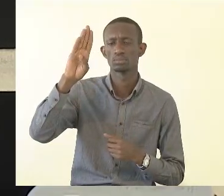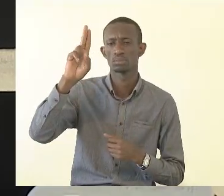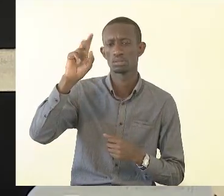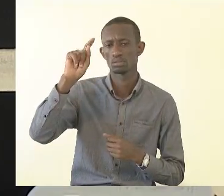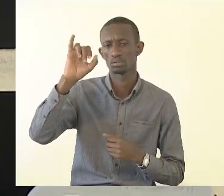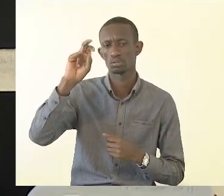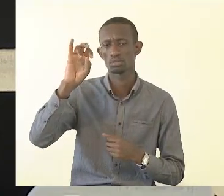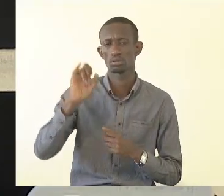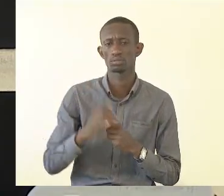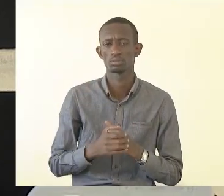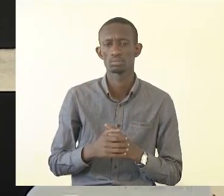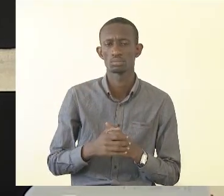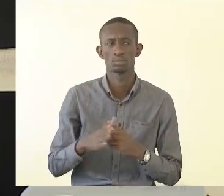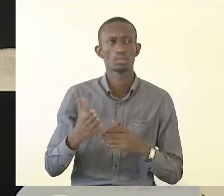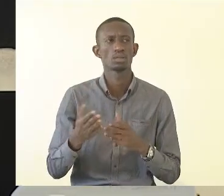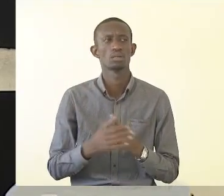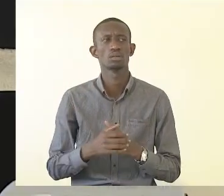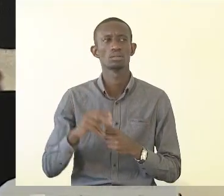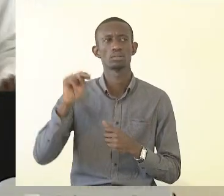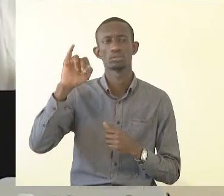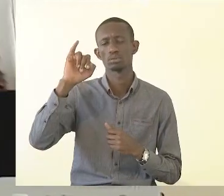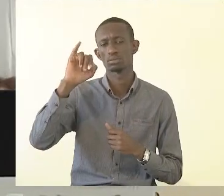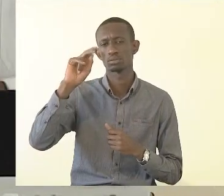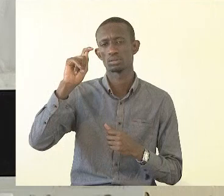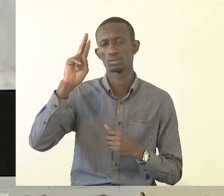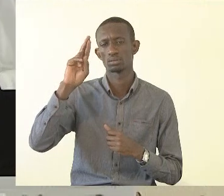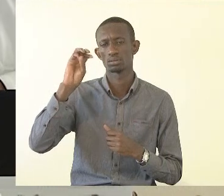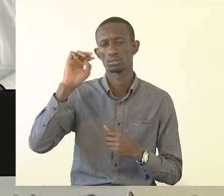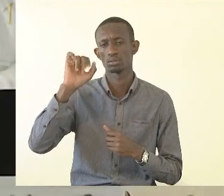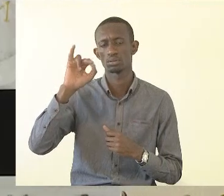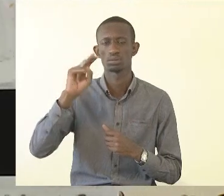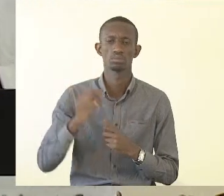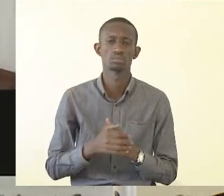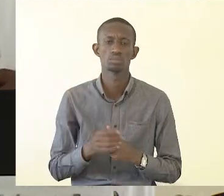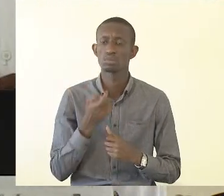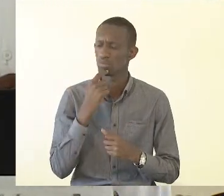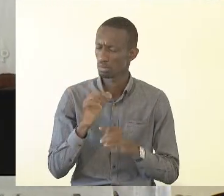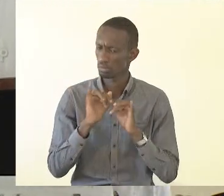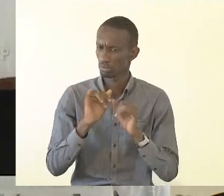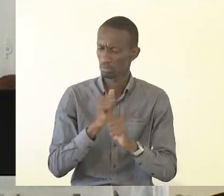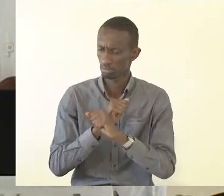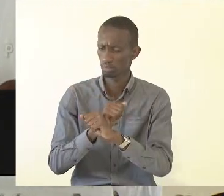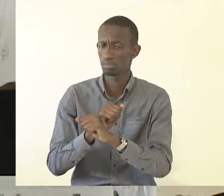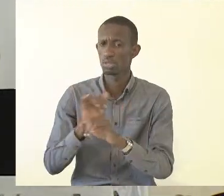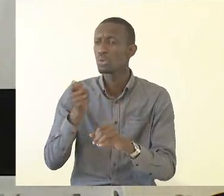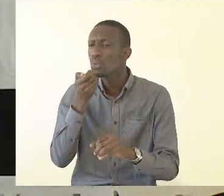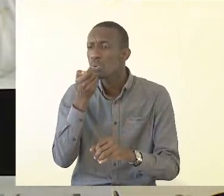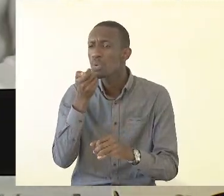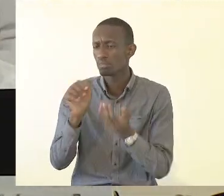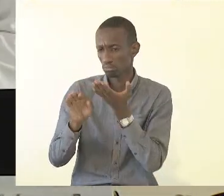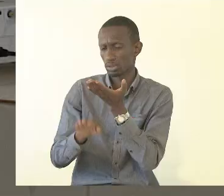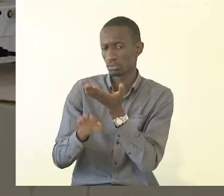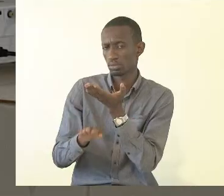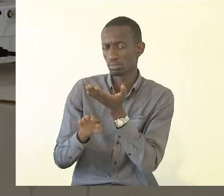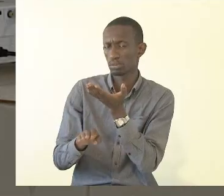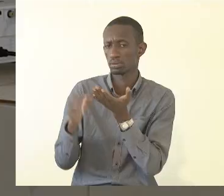ion. So that is the reason why the temperatures have to be kept below 55 degrees. State the conditions